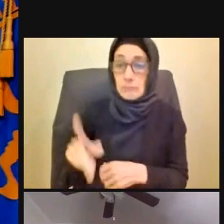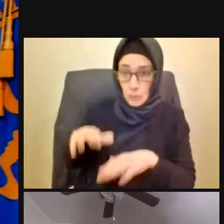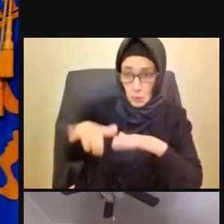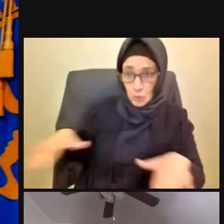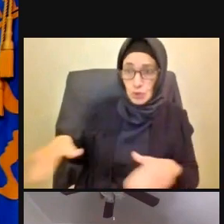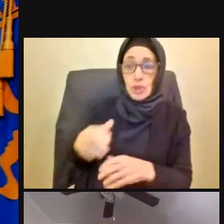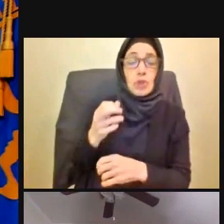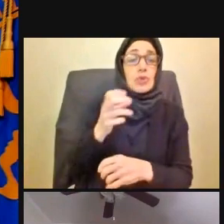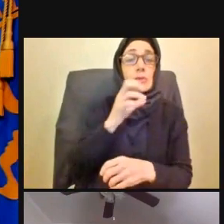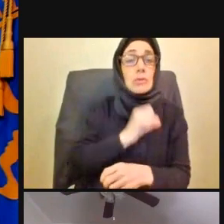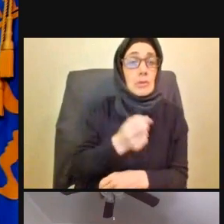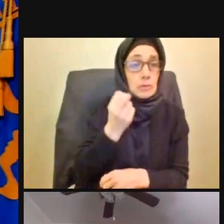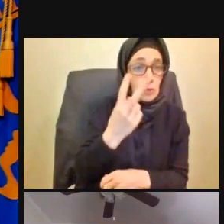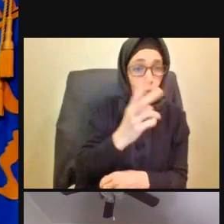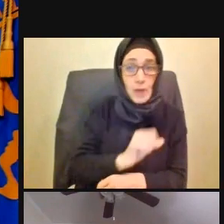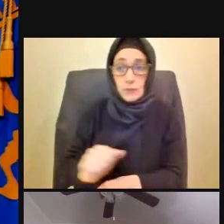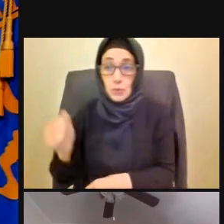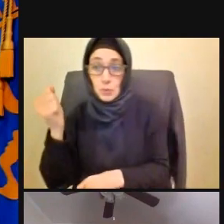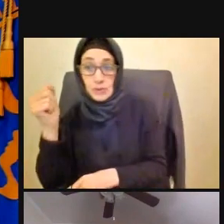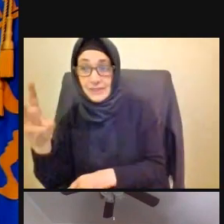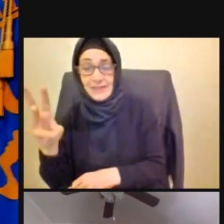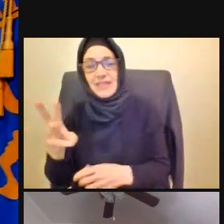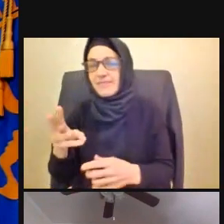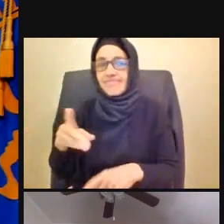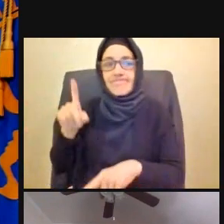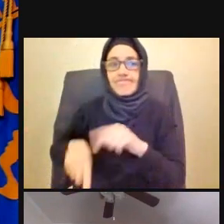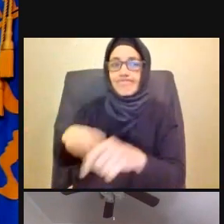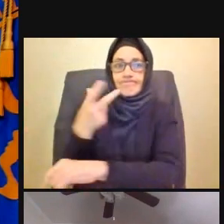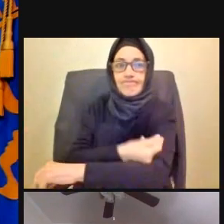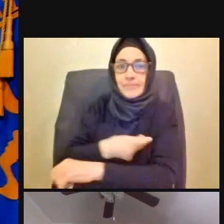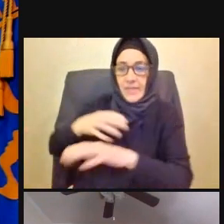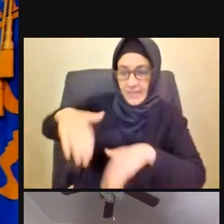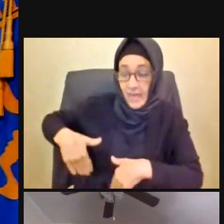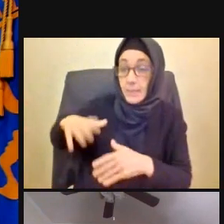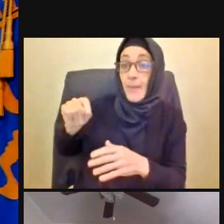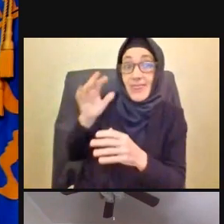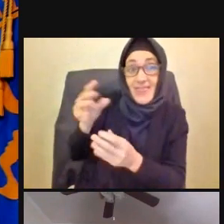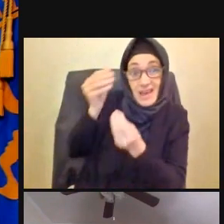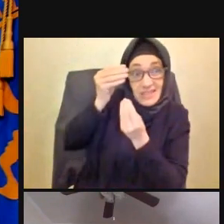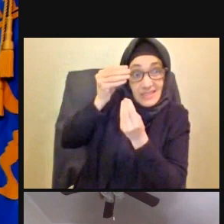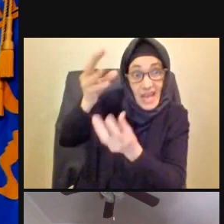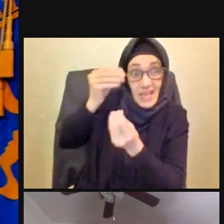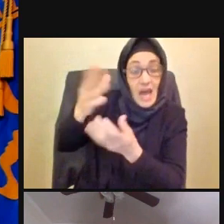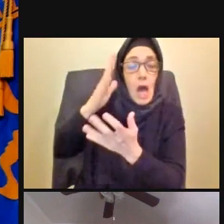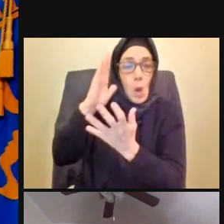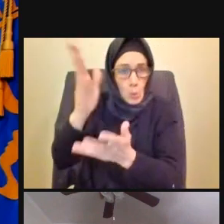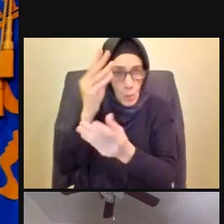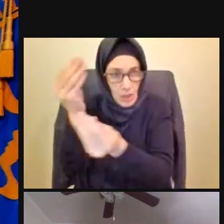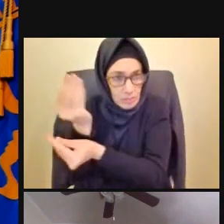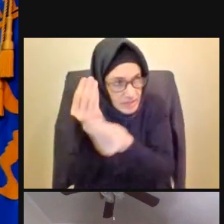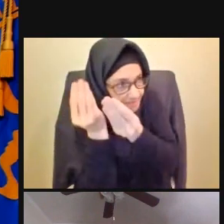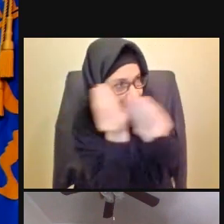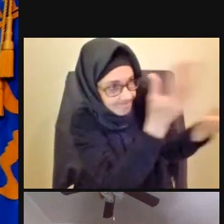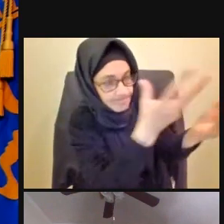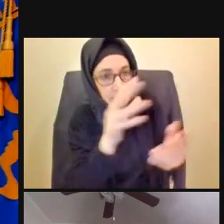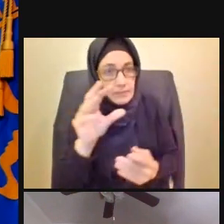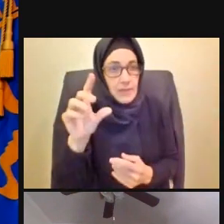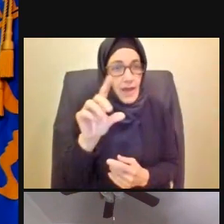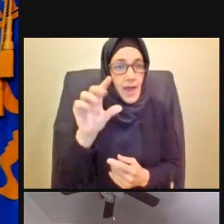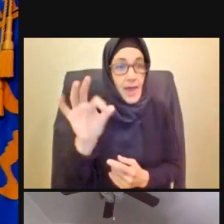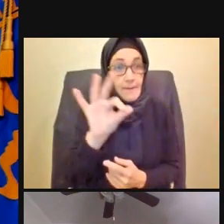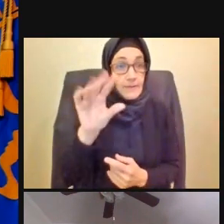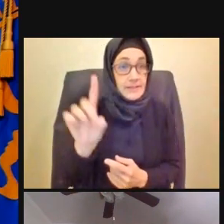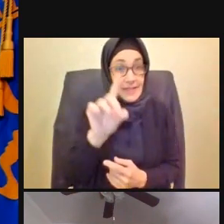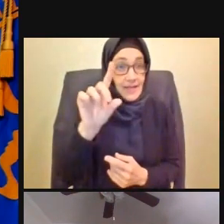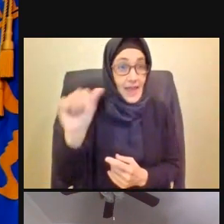able to yet, but the data are going to be submitted to the FDA for safety and other considerations